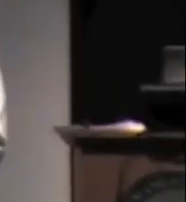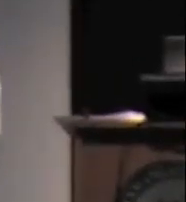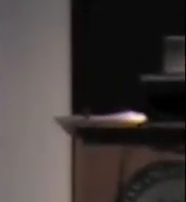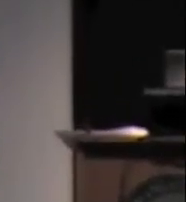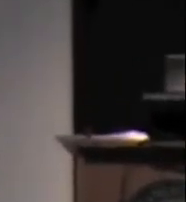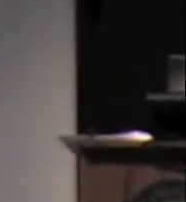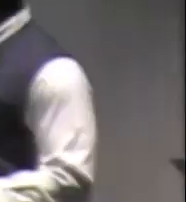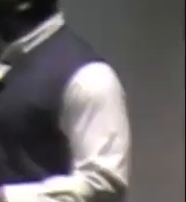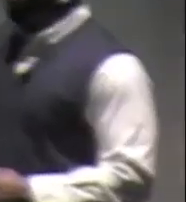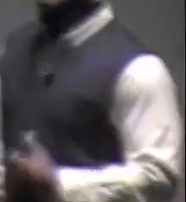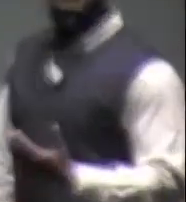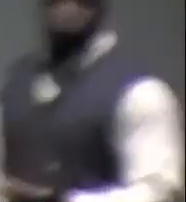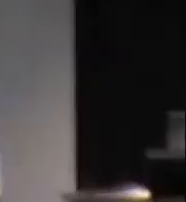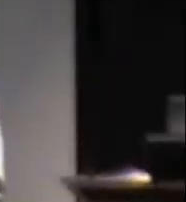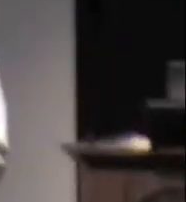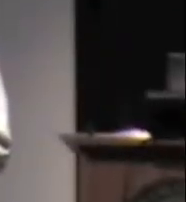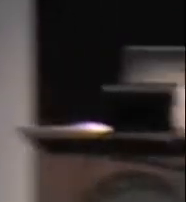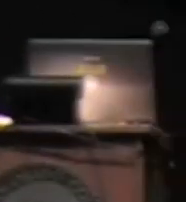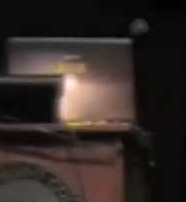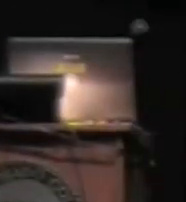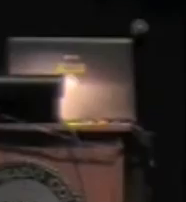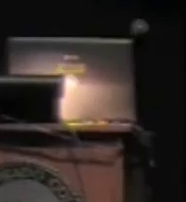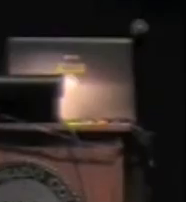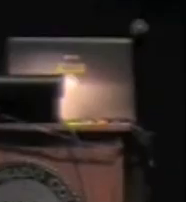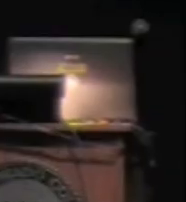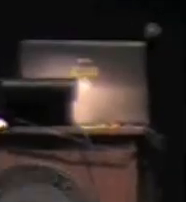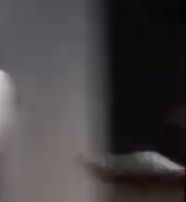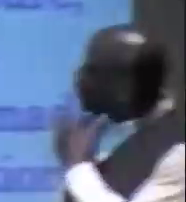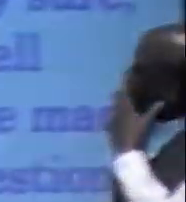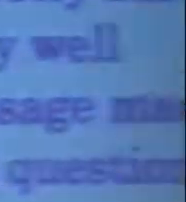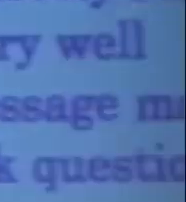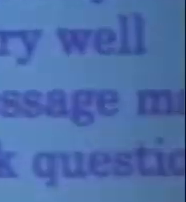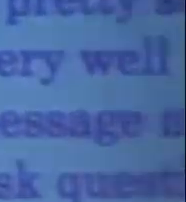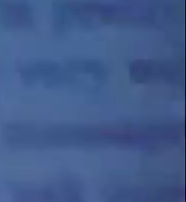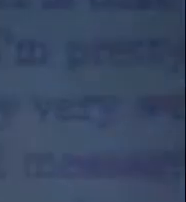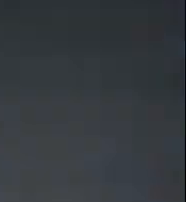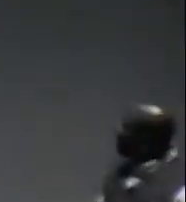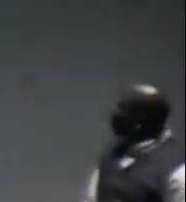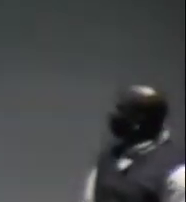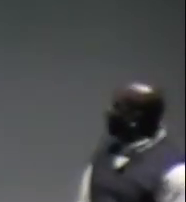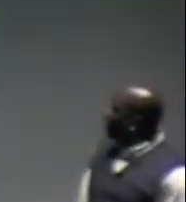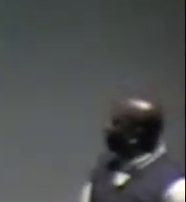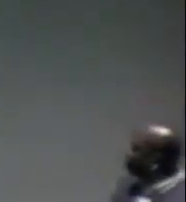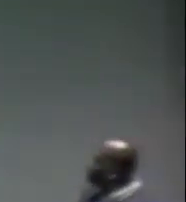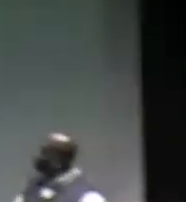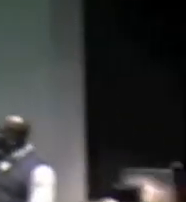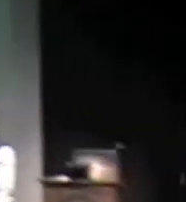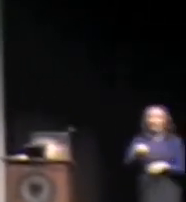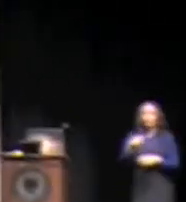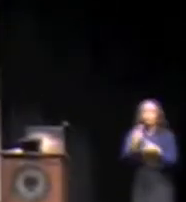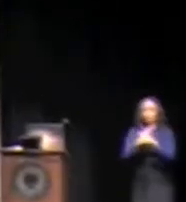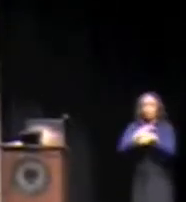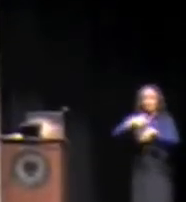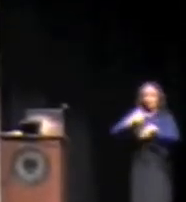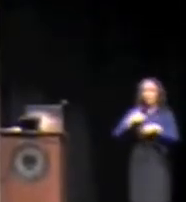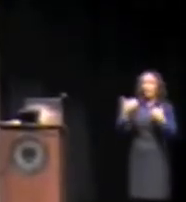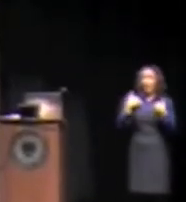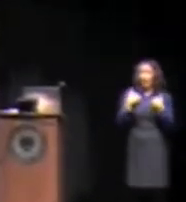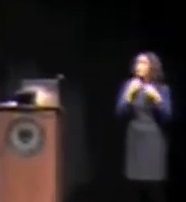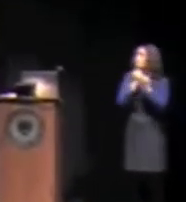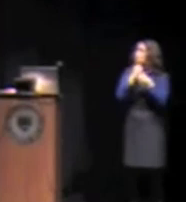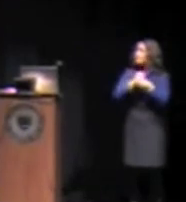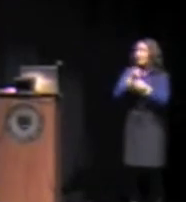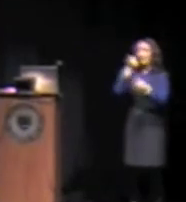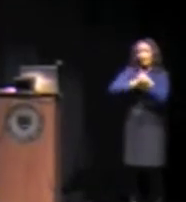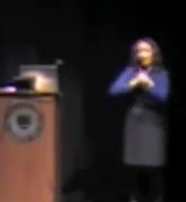for that. We have to make time. We have to use the time we have to make each moment